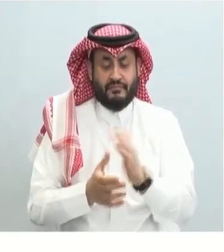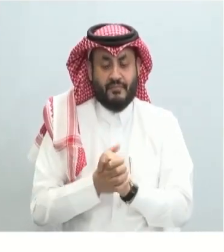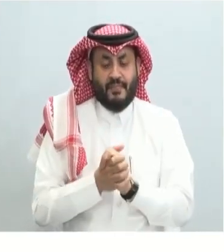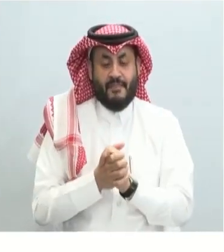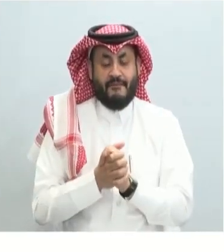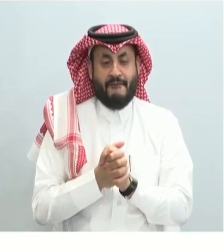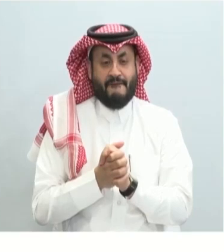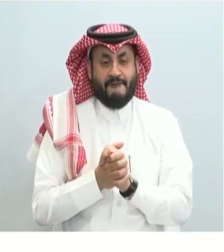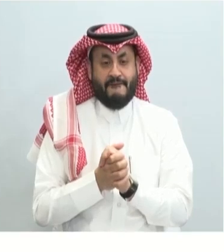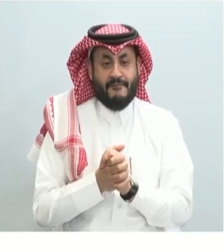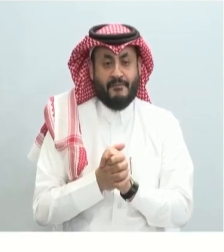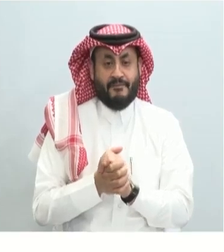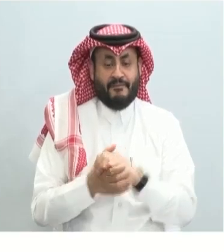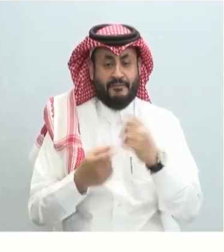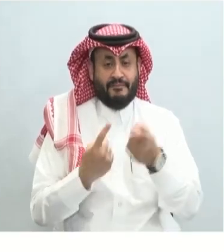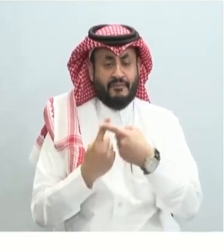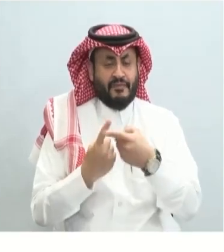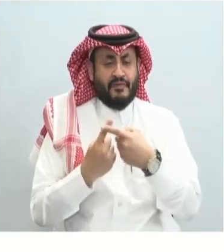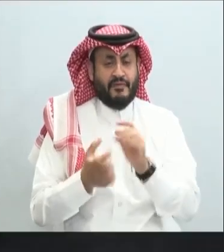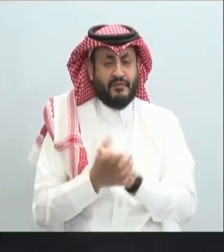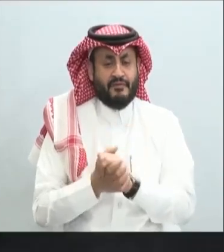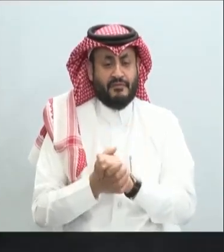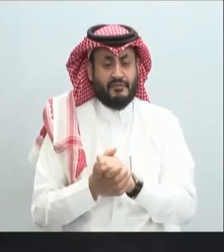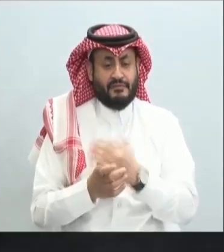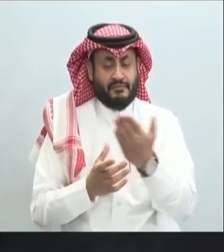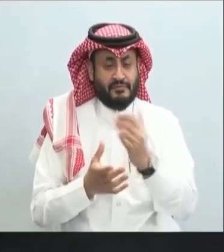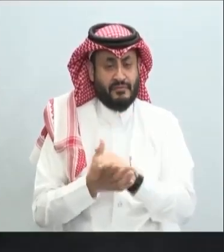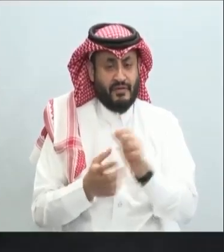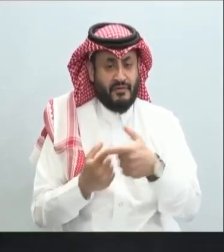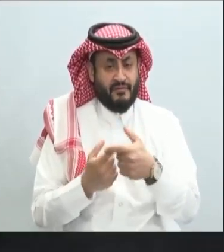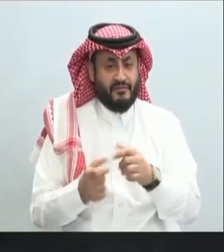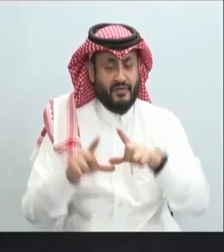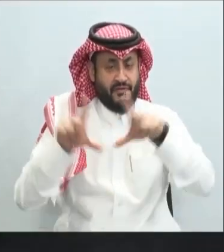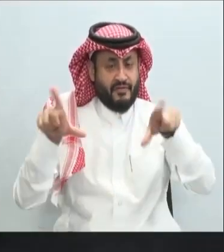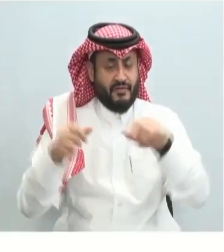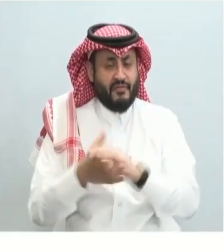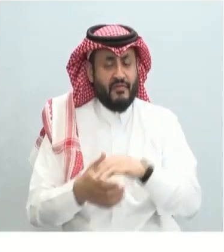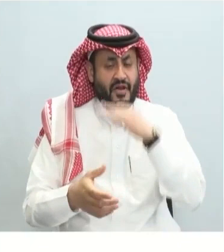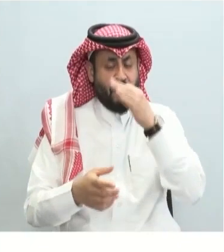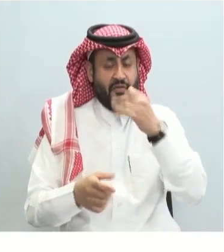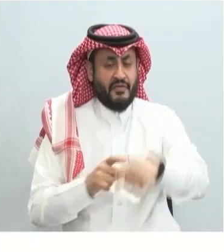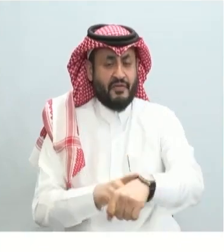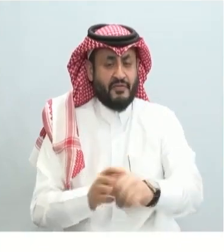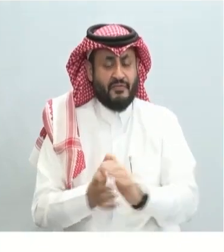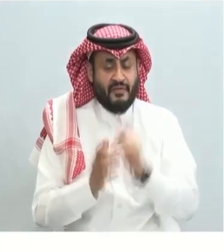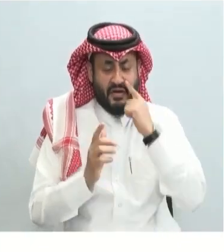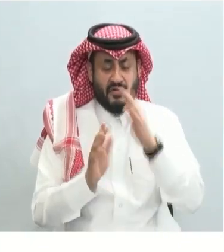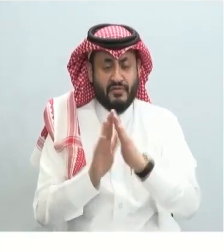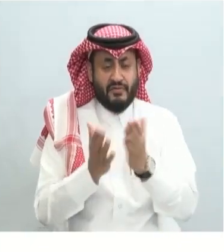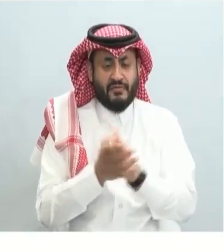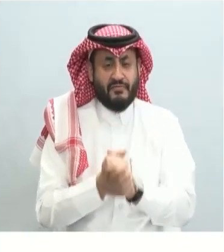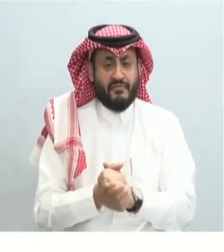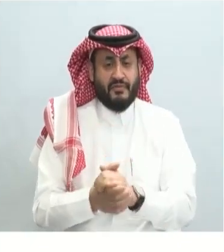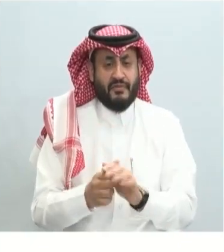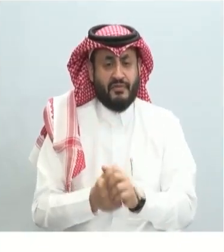let's begin. The first lesson we had in this unit called the talk time that can be seen on pages